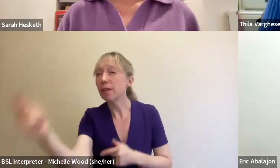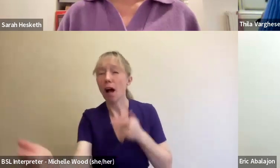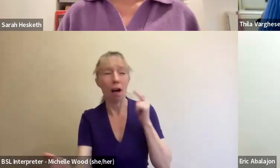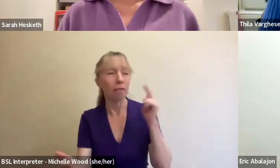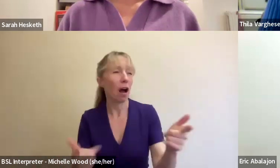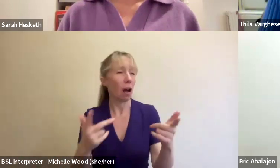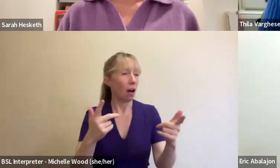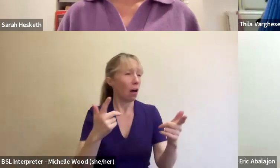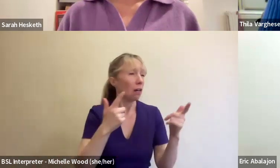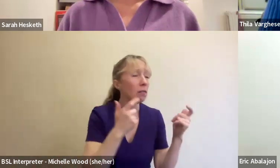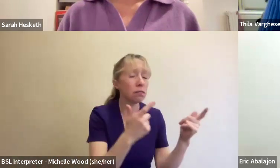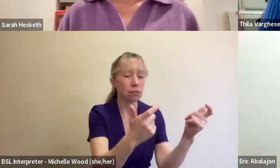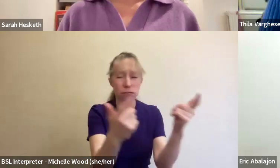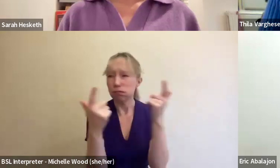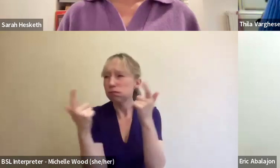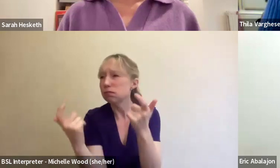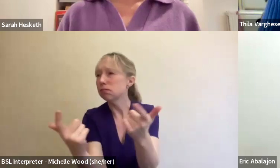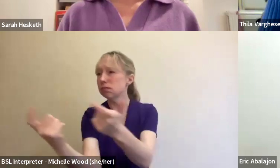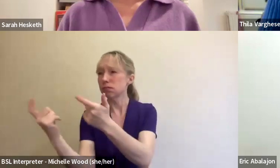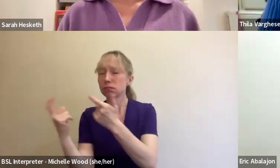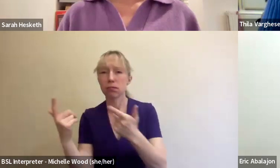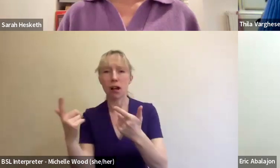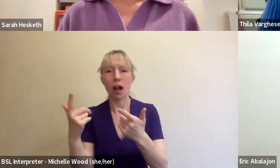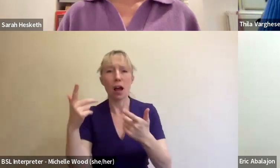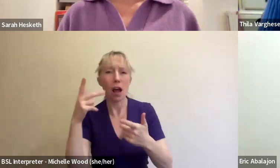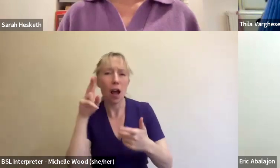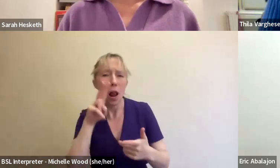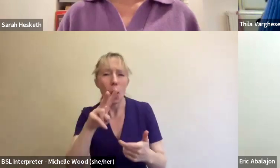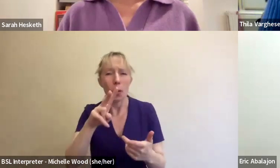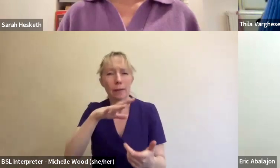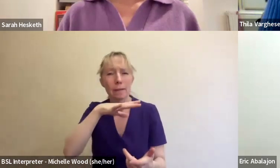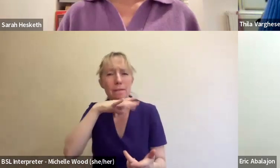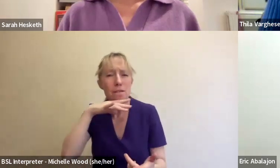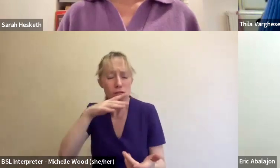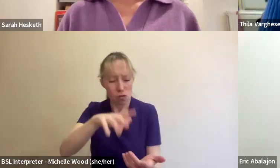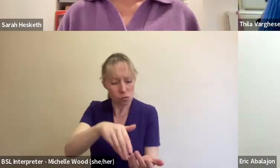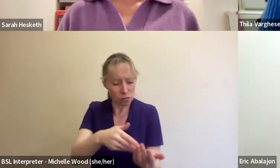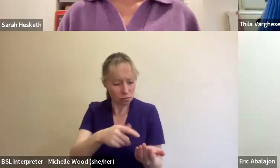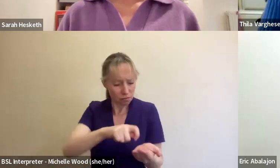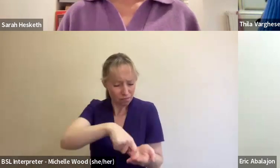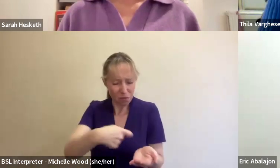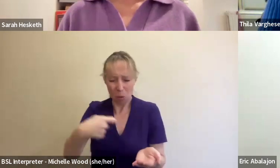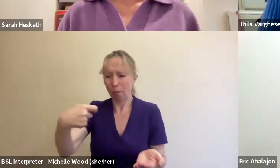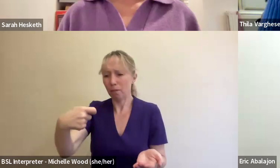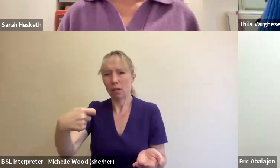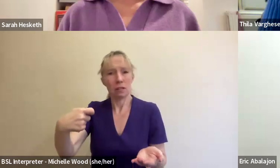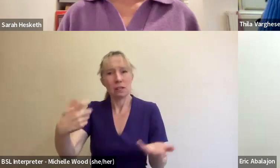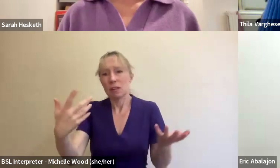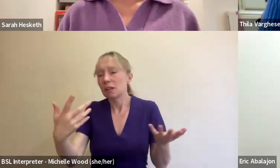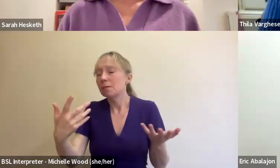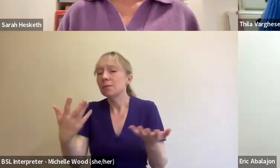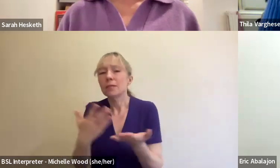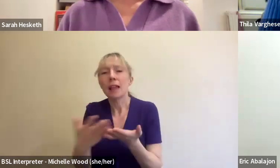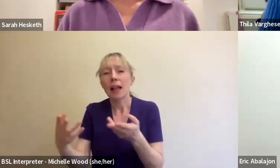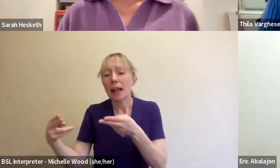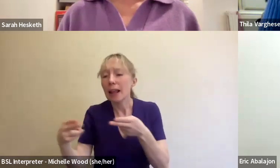I looked for it inside the palm fruit. A spoonful was obtained, In a clear stream, I